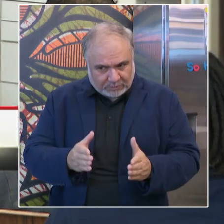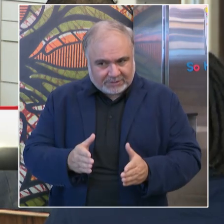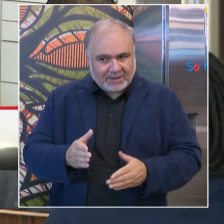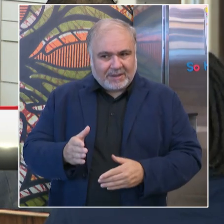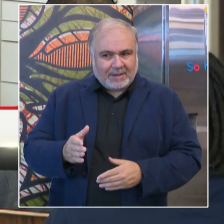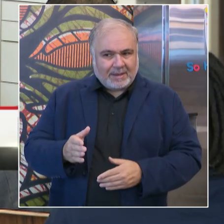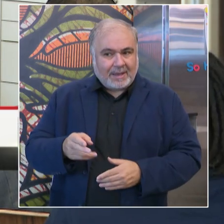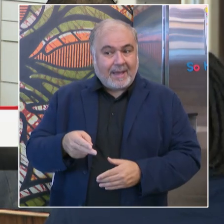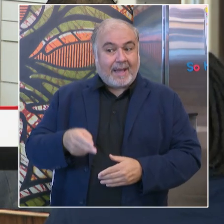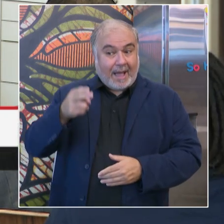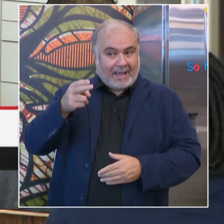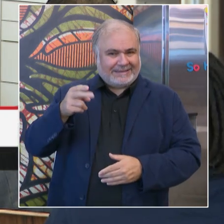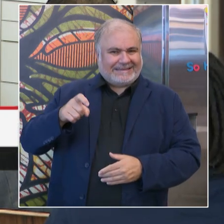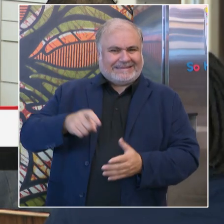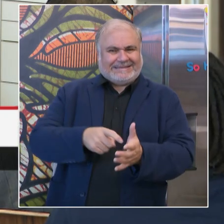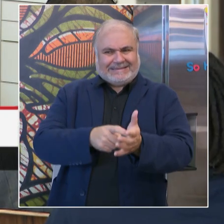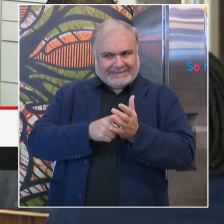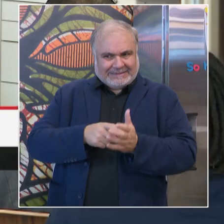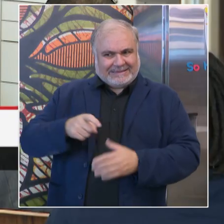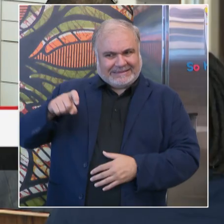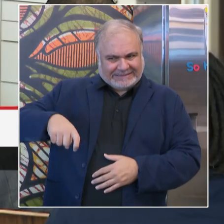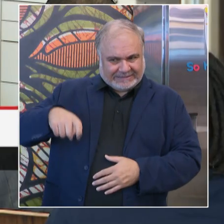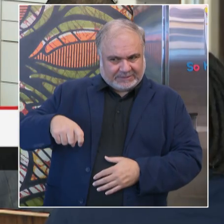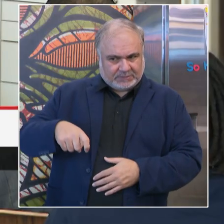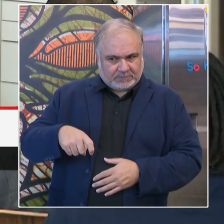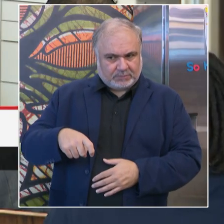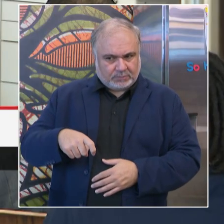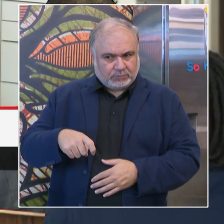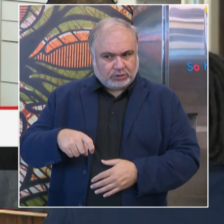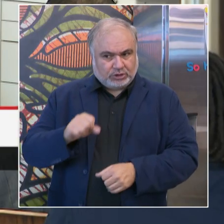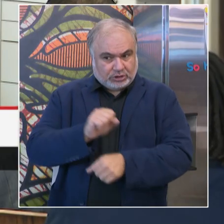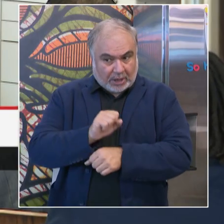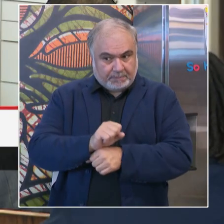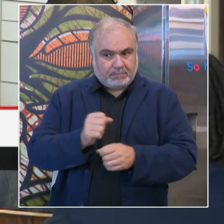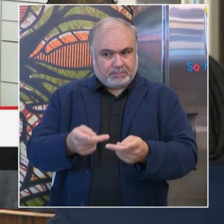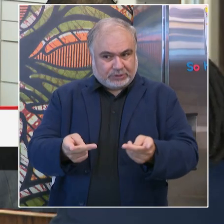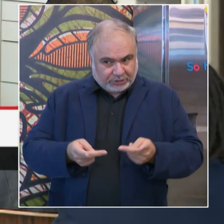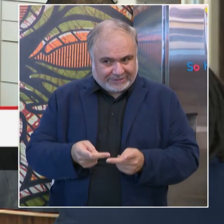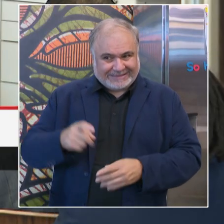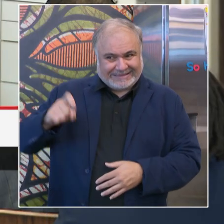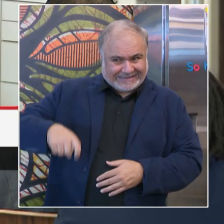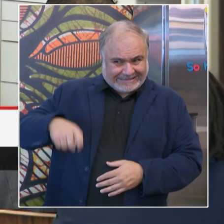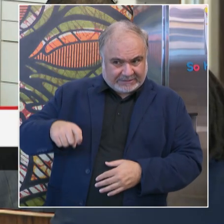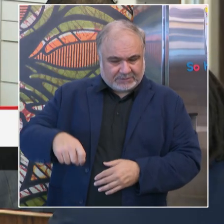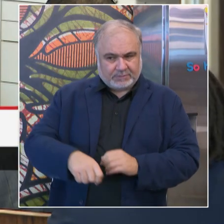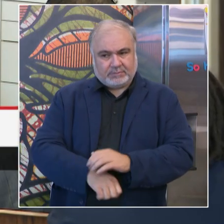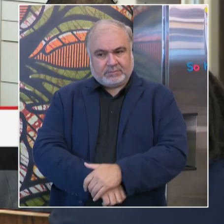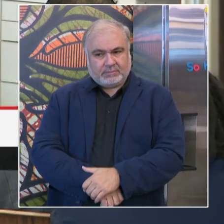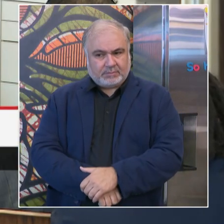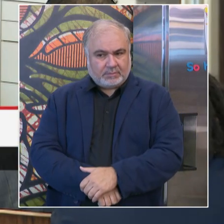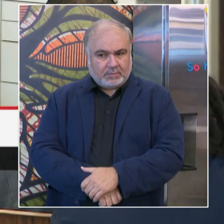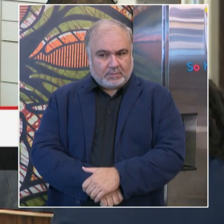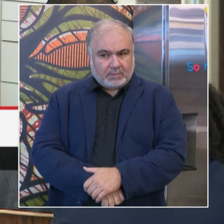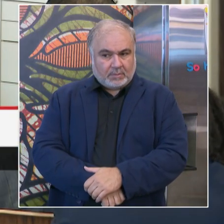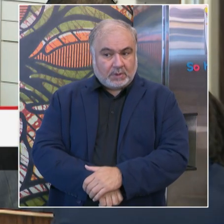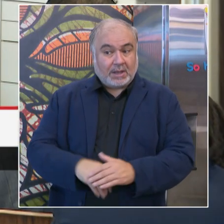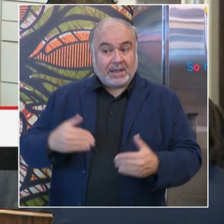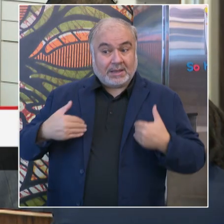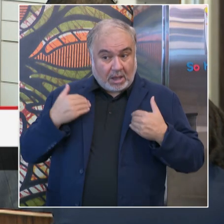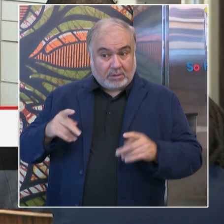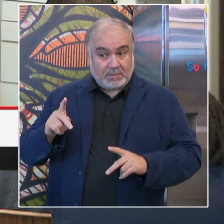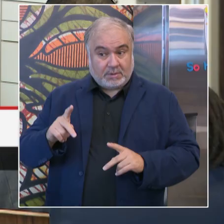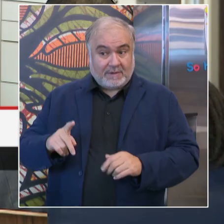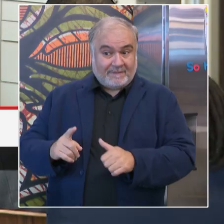as you've heard, DC HEAL offers is young adults a structured journey into health careers, from their first job